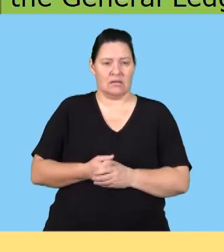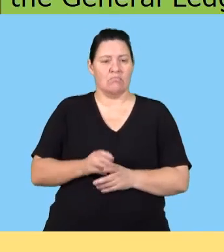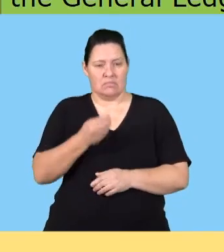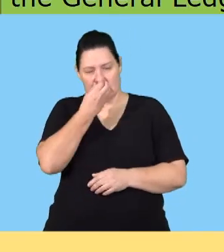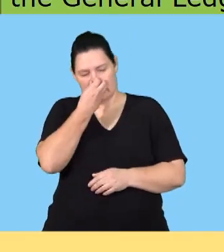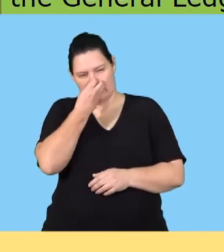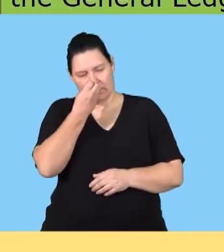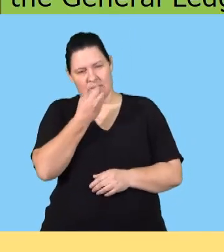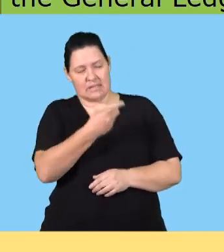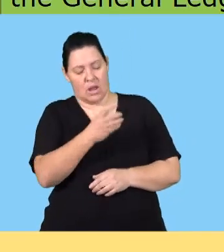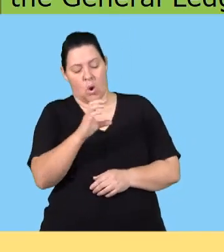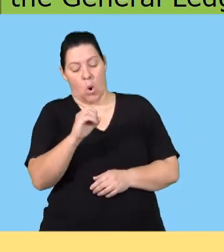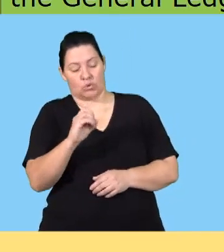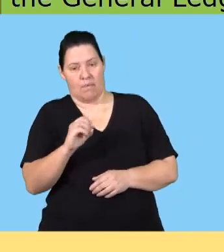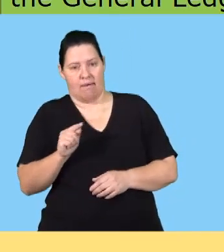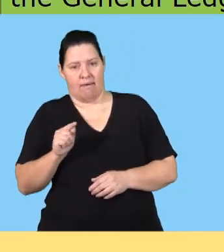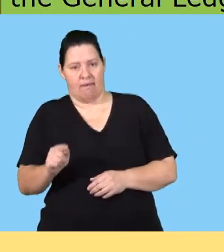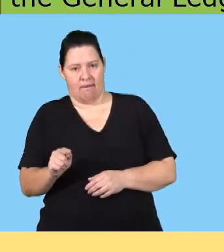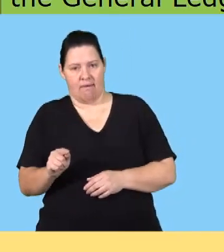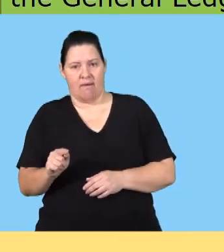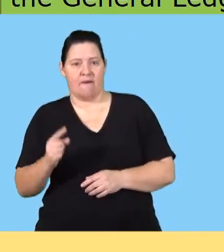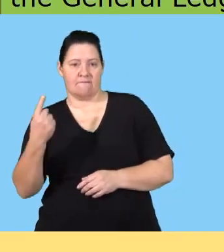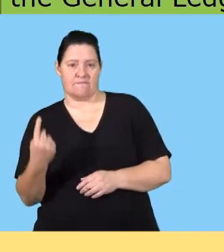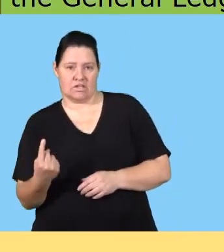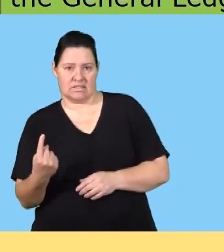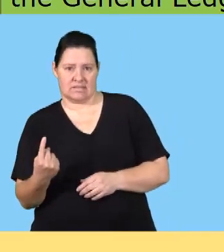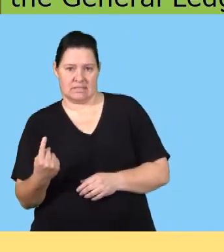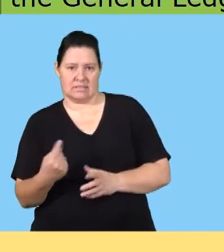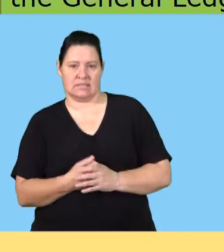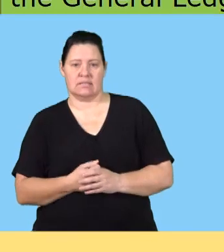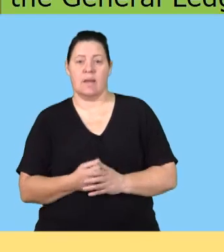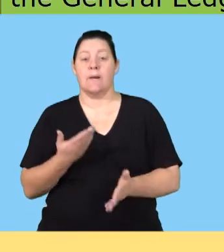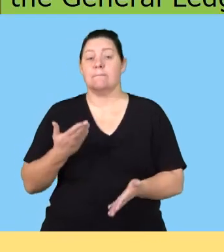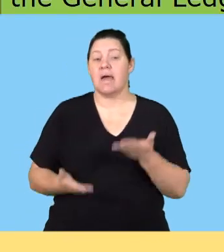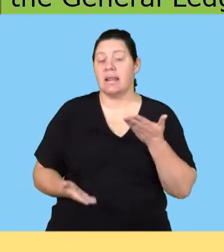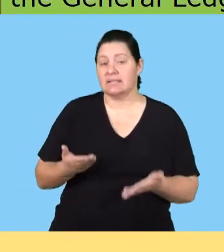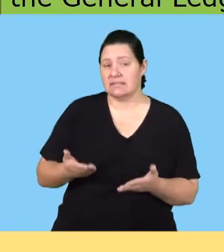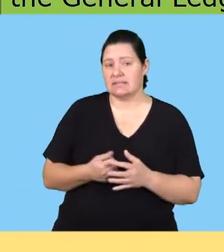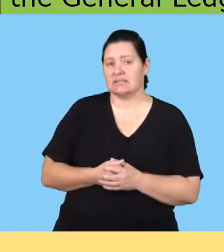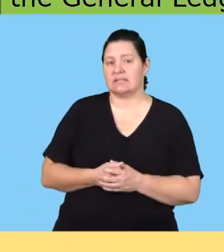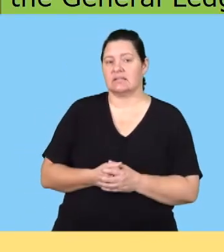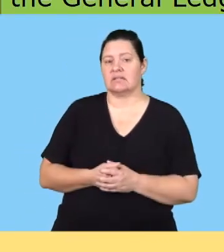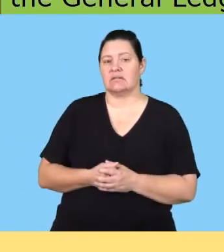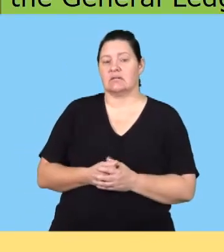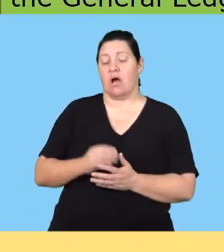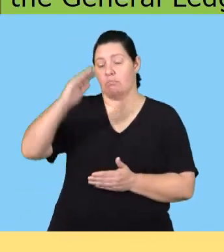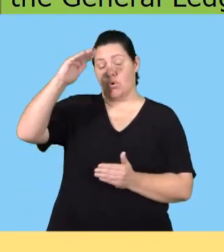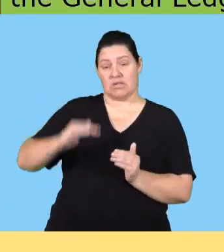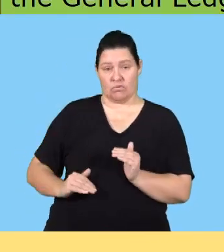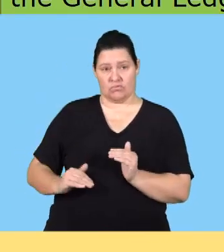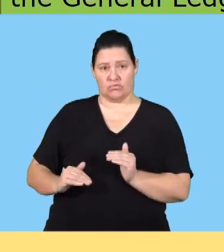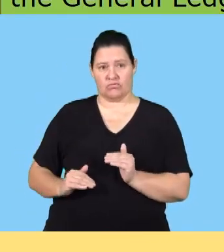and say, October, that is the first, my balance brought